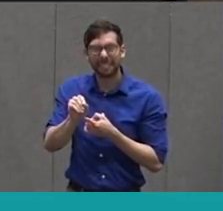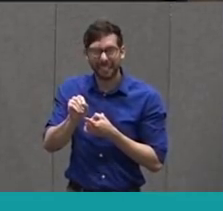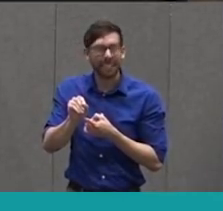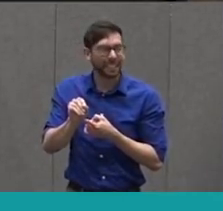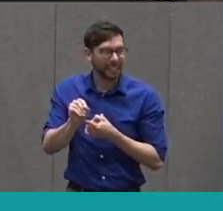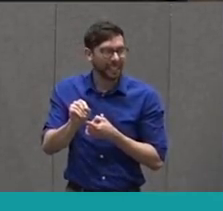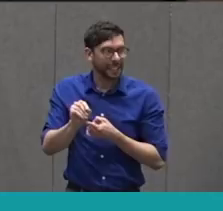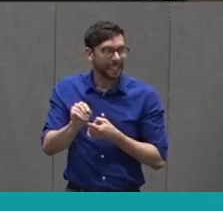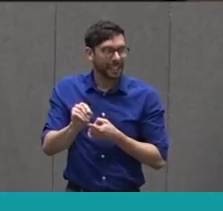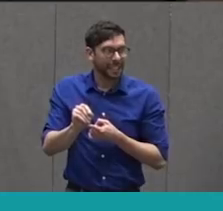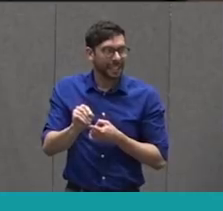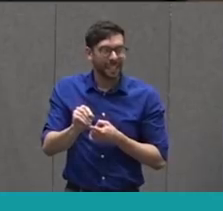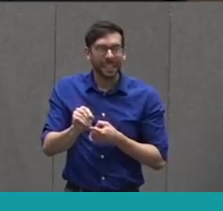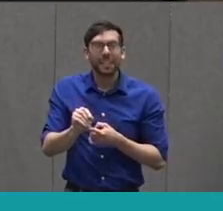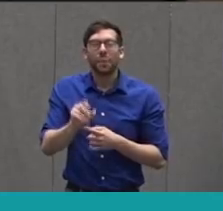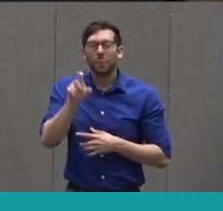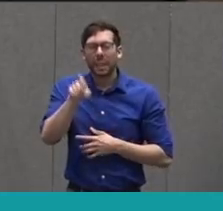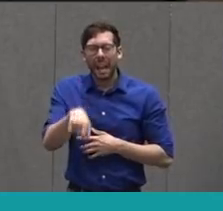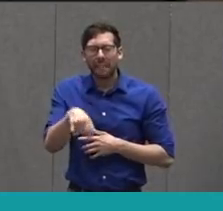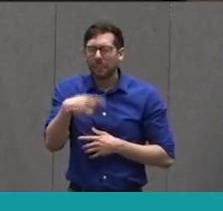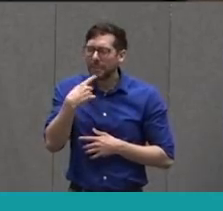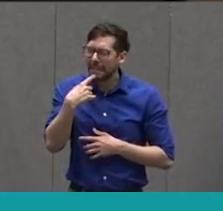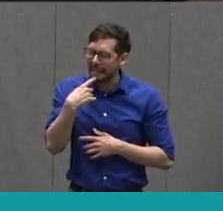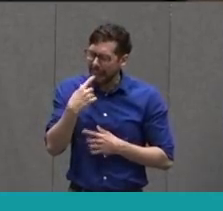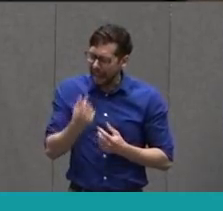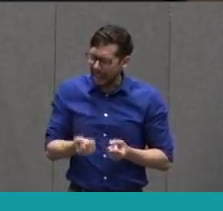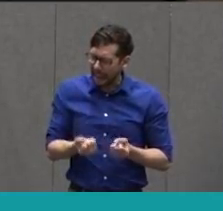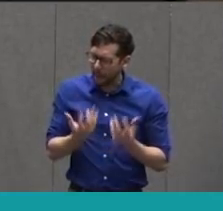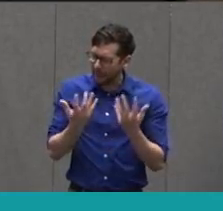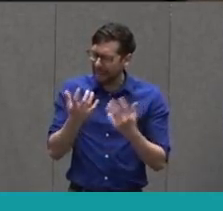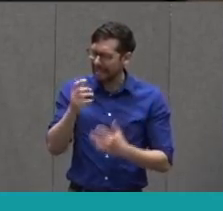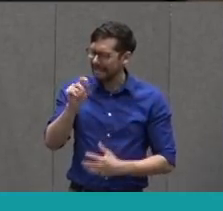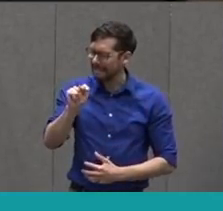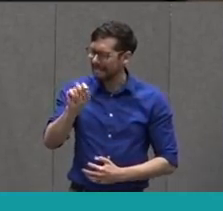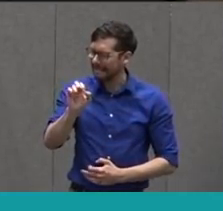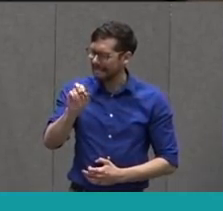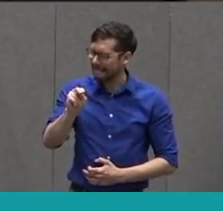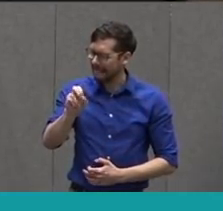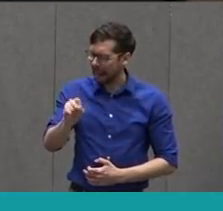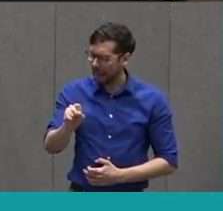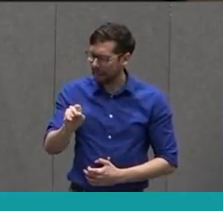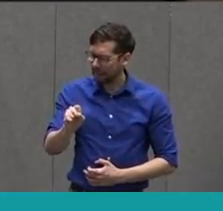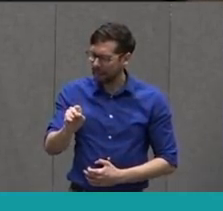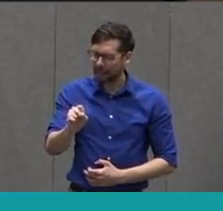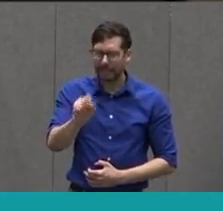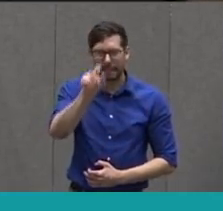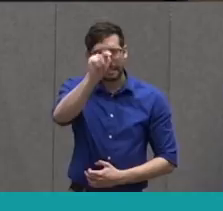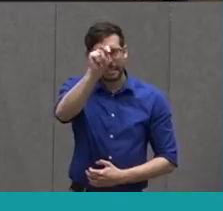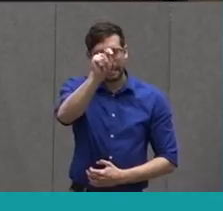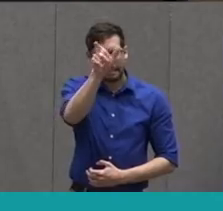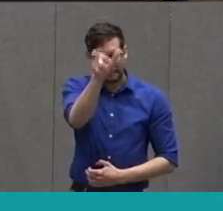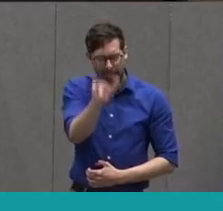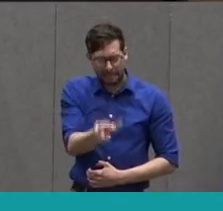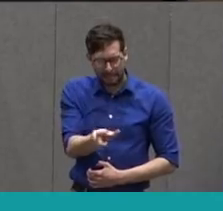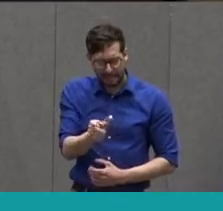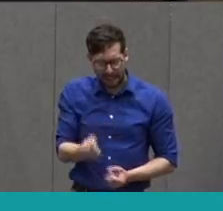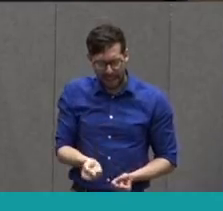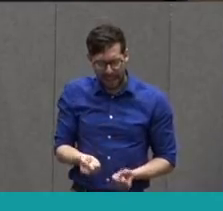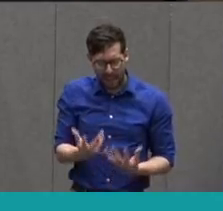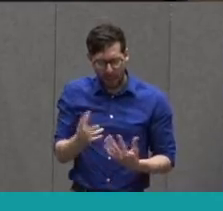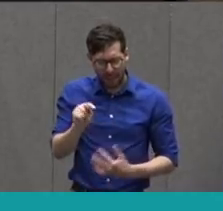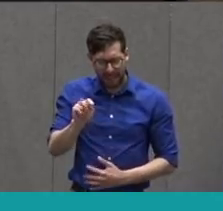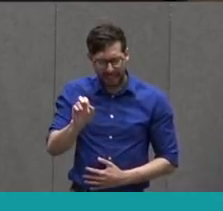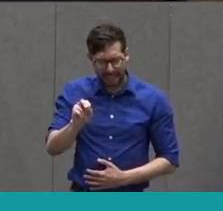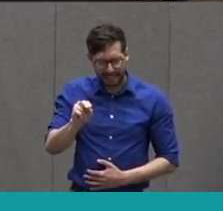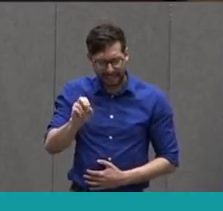we have to say how many tens is that? So if I was going to count by tens how many 50 is,